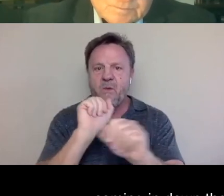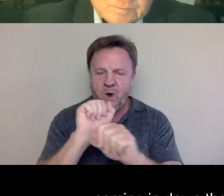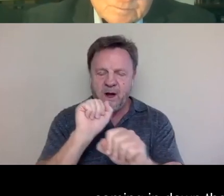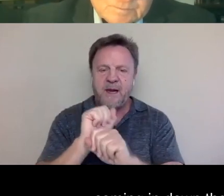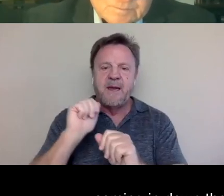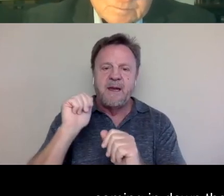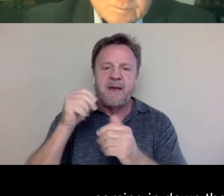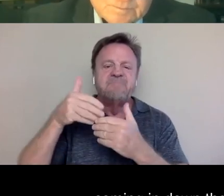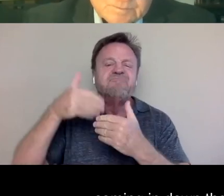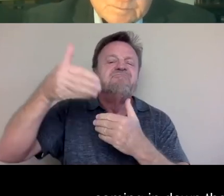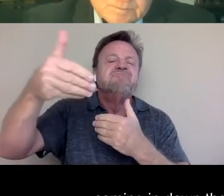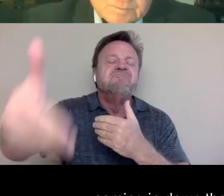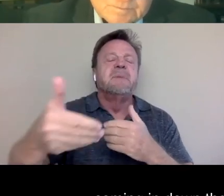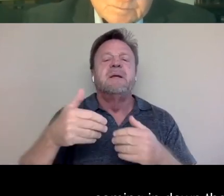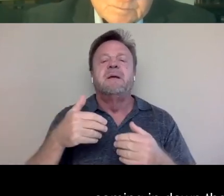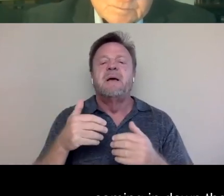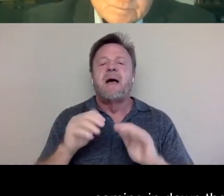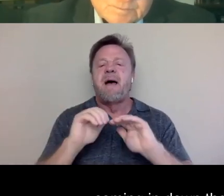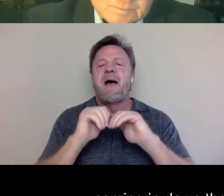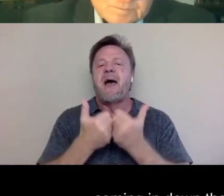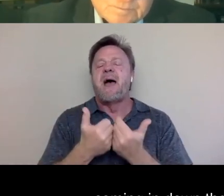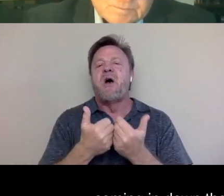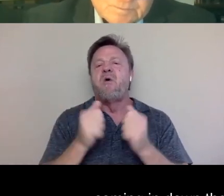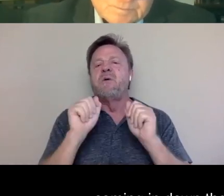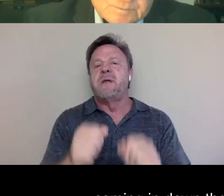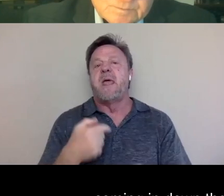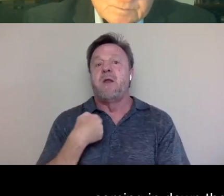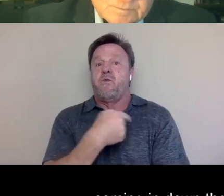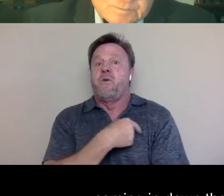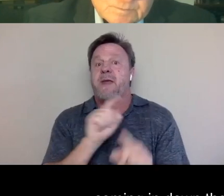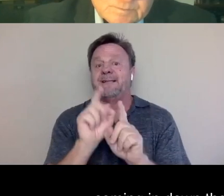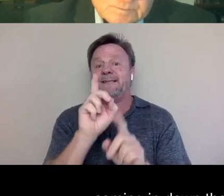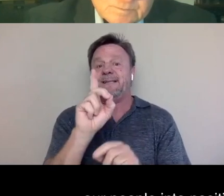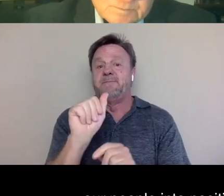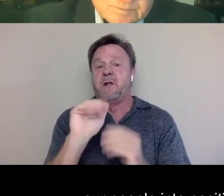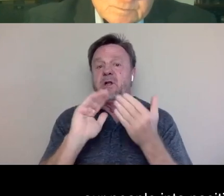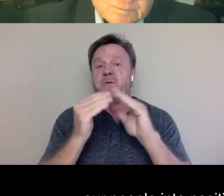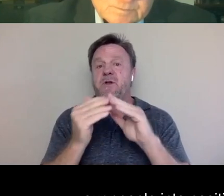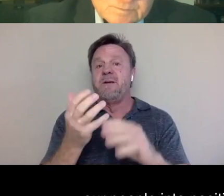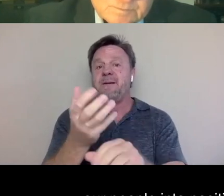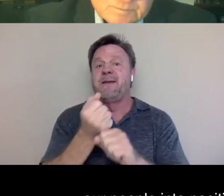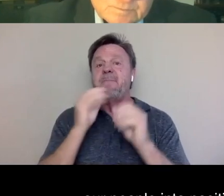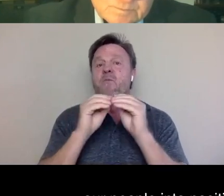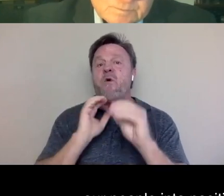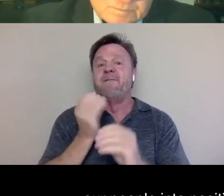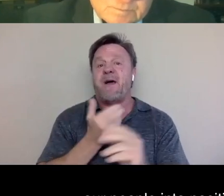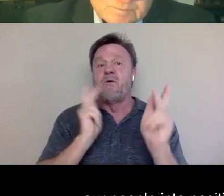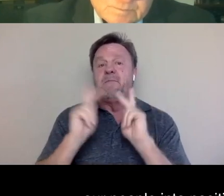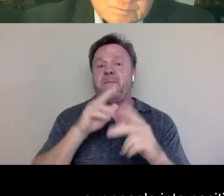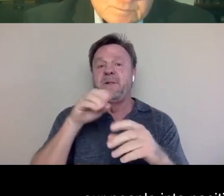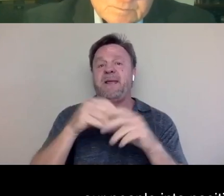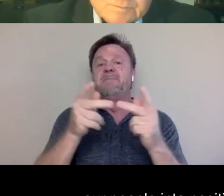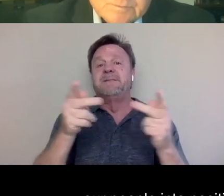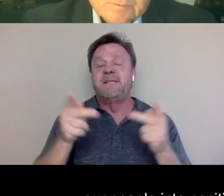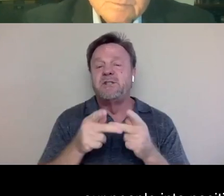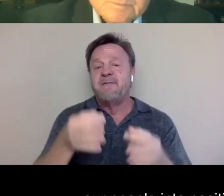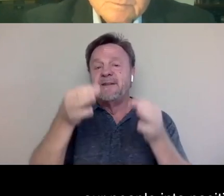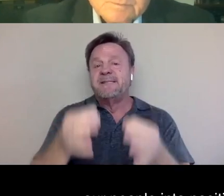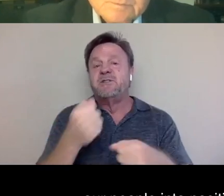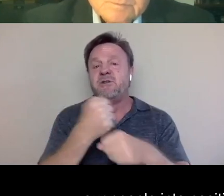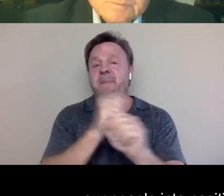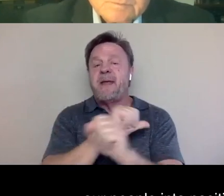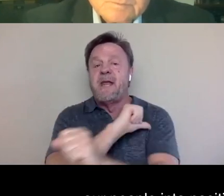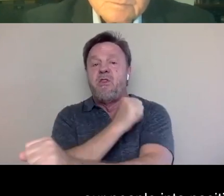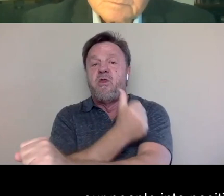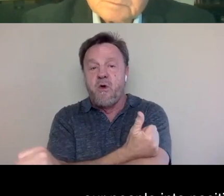so, how can, we as a disability community get more of our people into positions of decision-making authority on